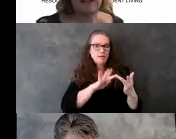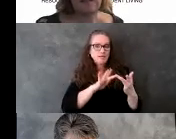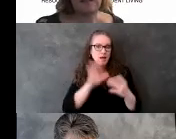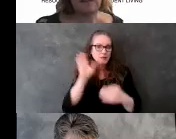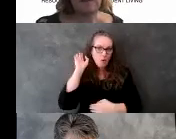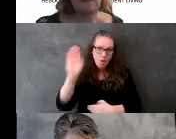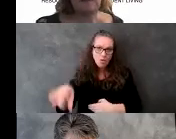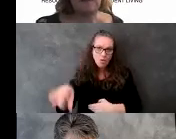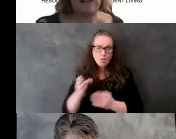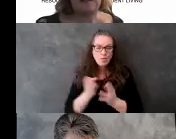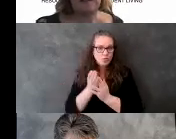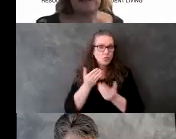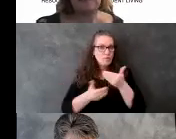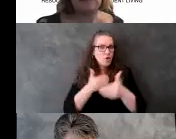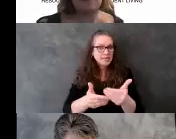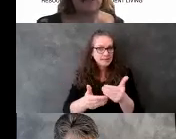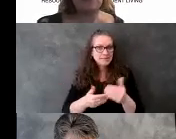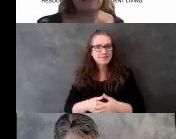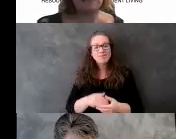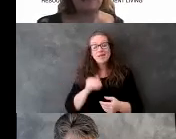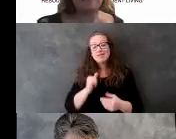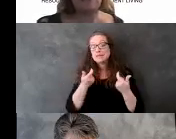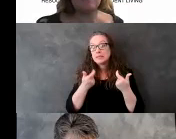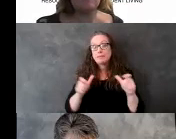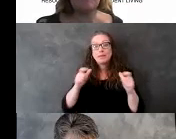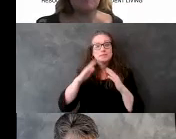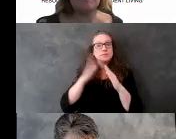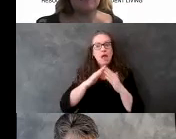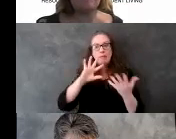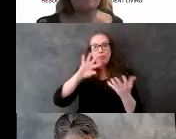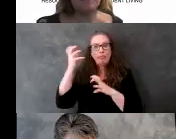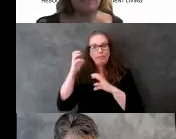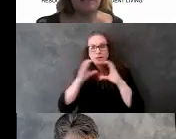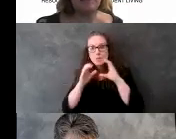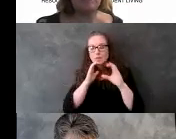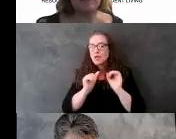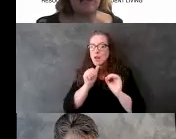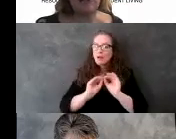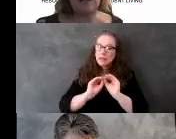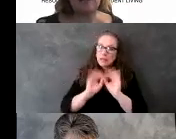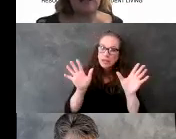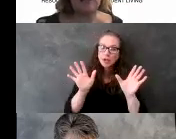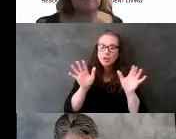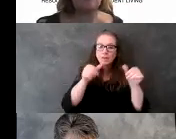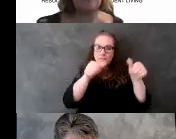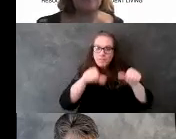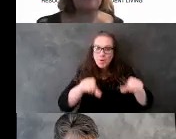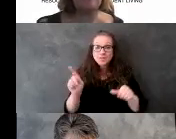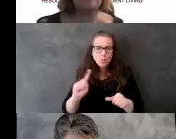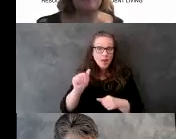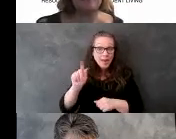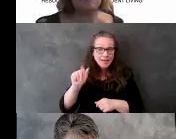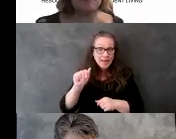is the biggest miscommunication I see, is not clearly posting ADA notifications and not